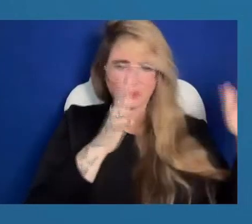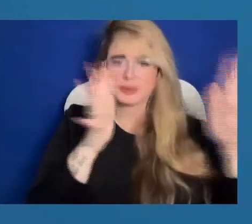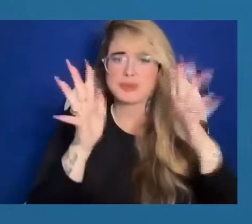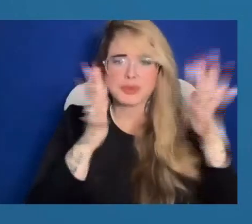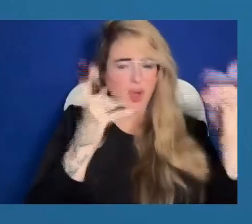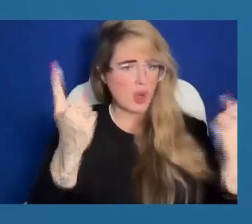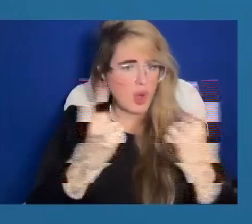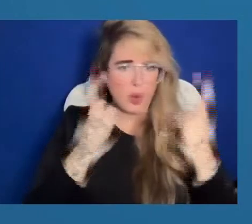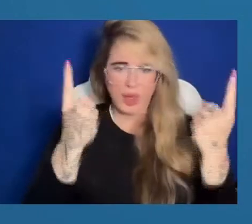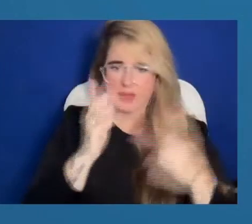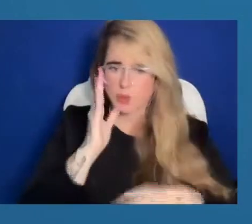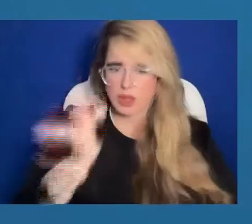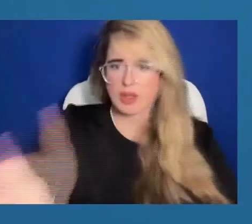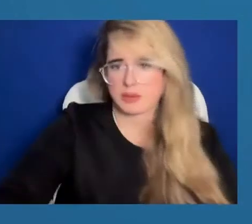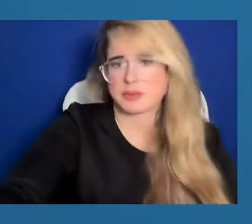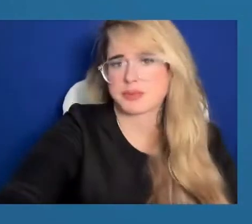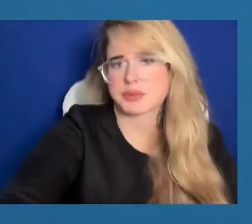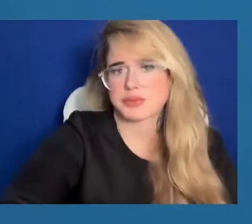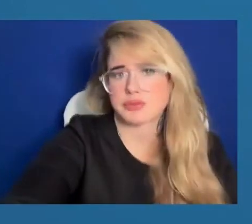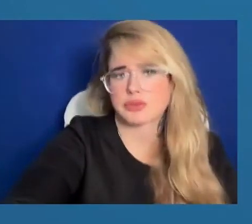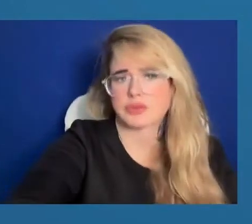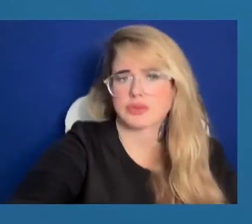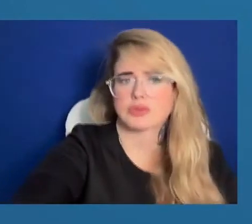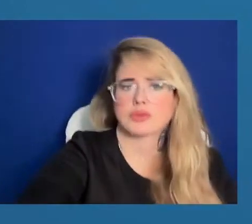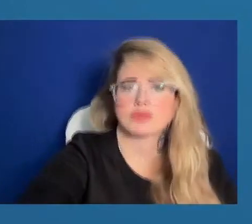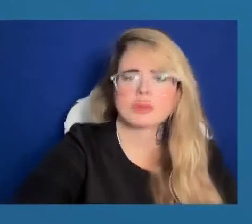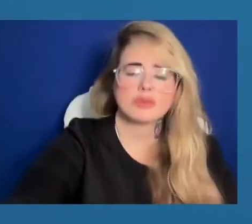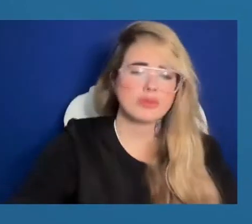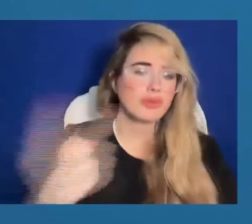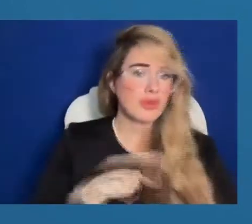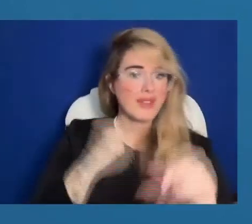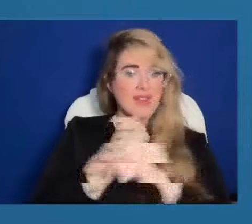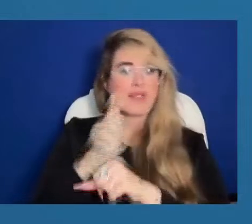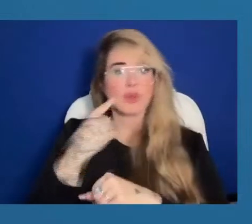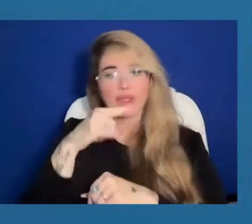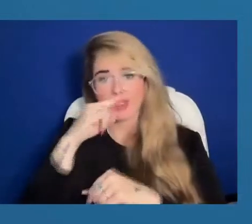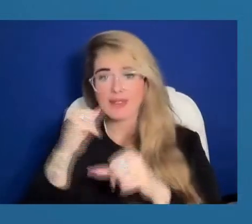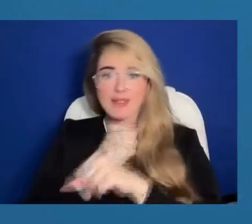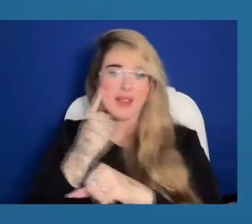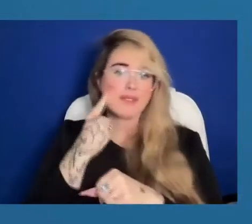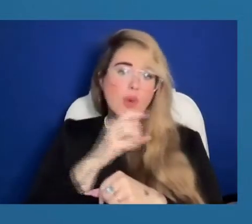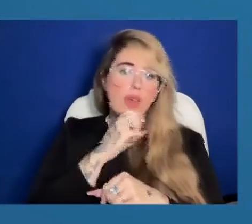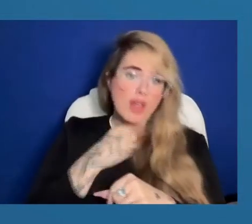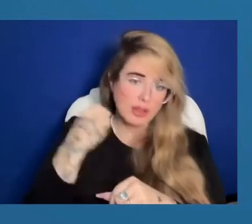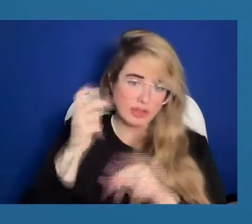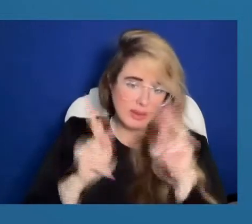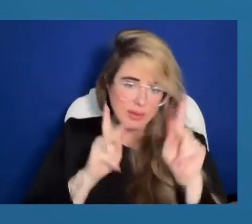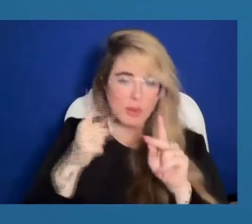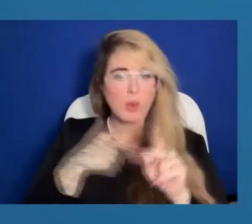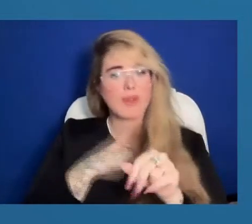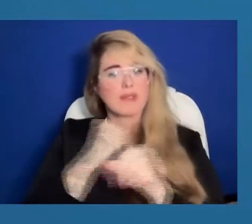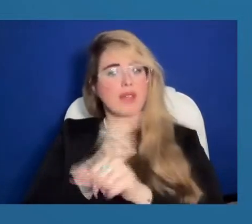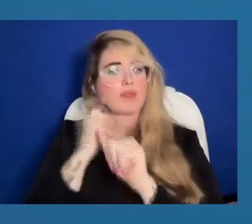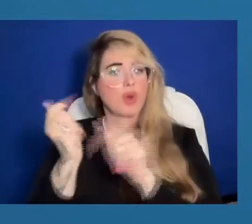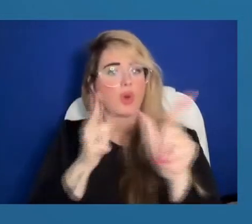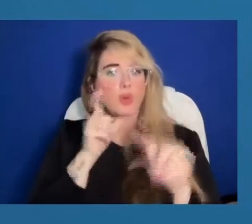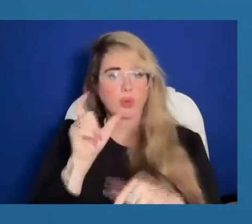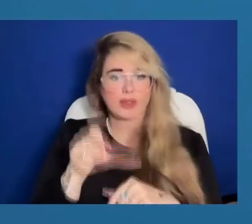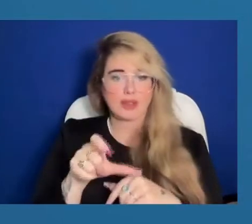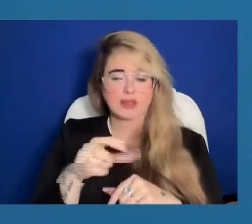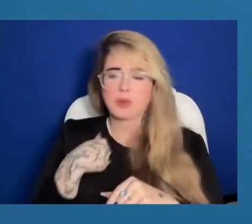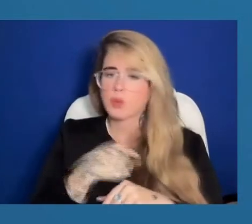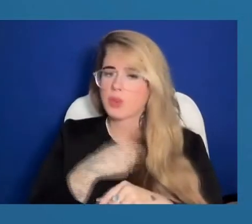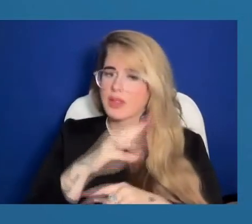will. We fight for our kids. We fight for our elderly. We fight for those in need. And we'll